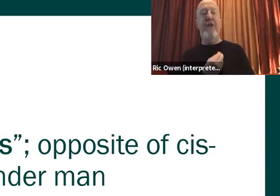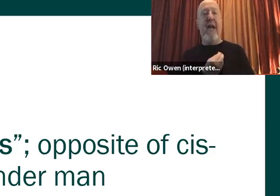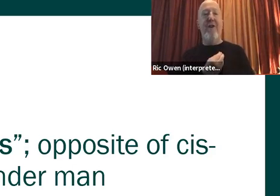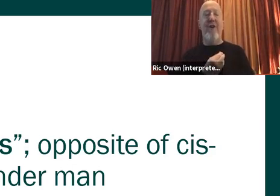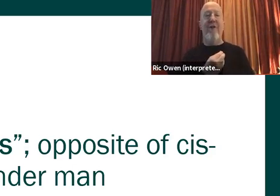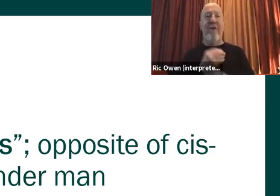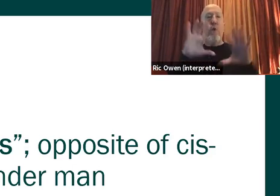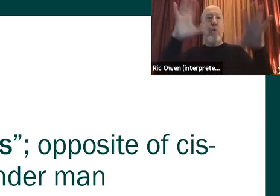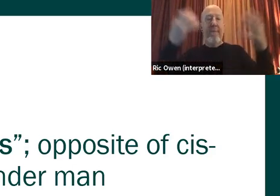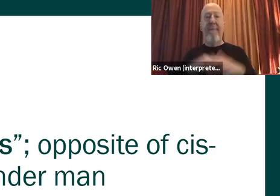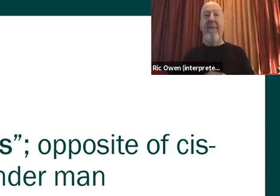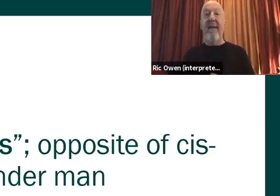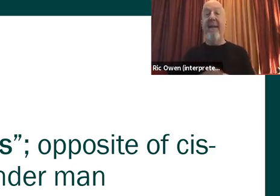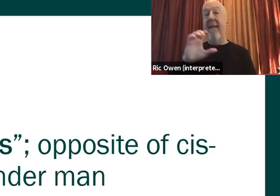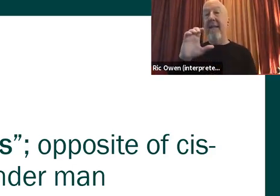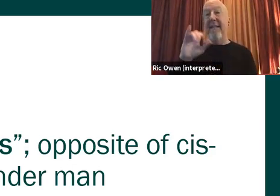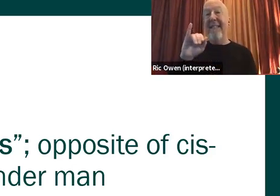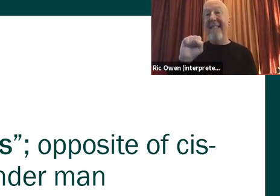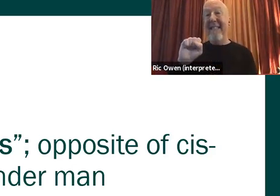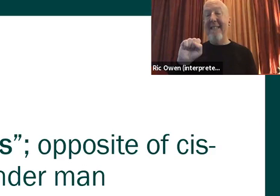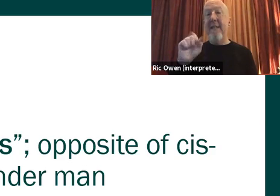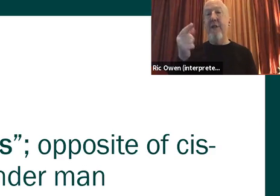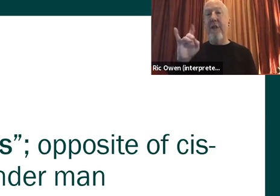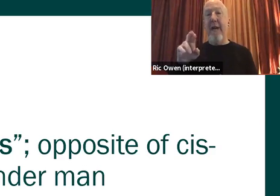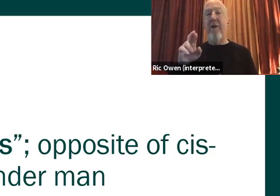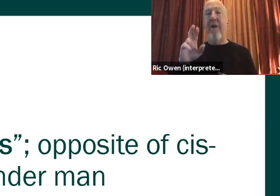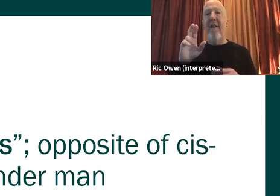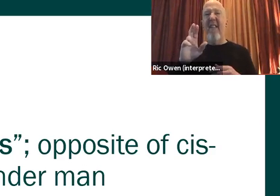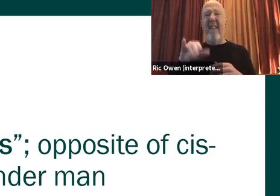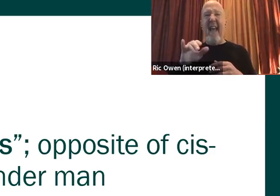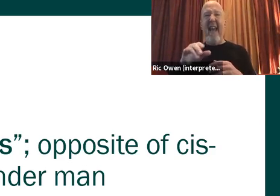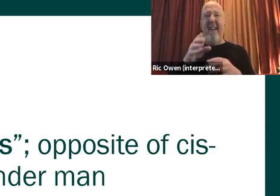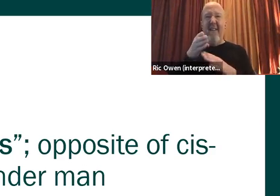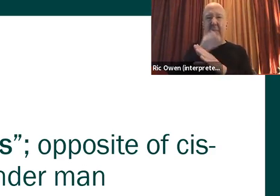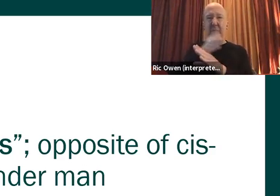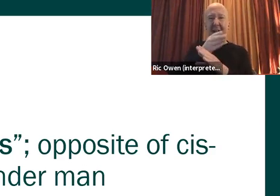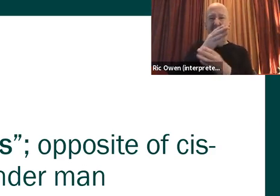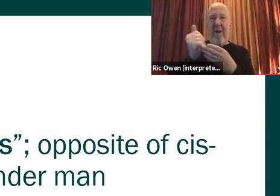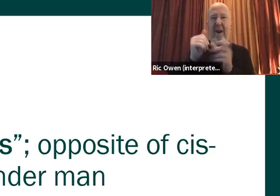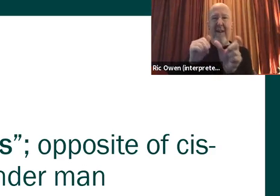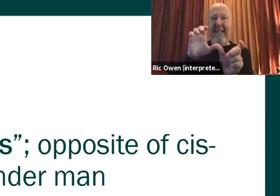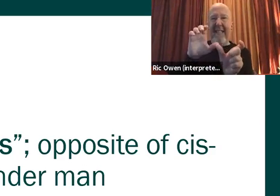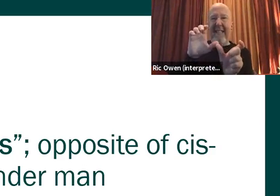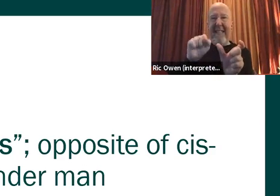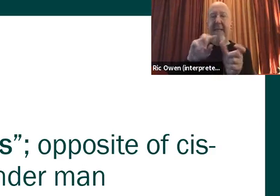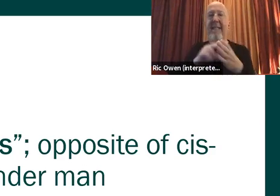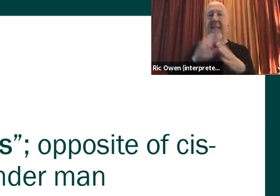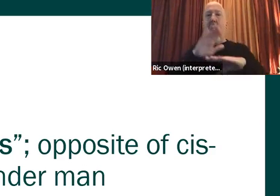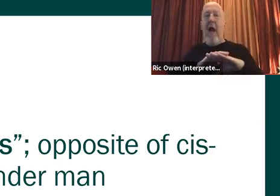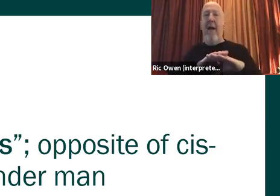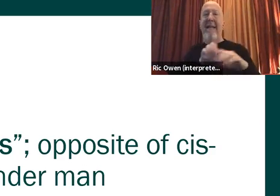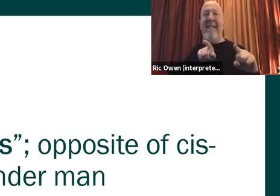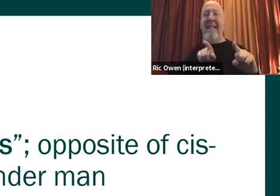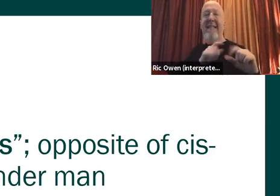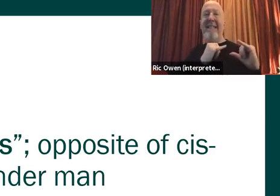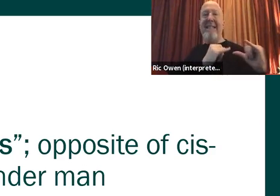people, cisgender comes from the prefix cis, which means on the same side as. So if you are not transgender